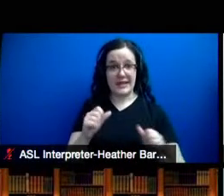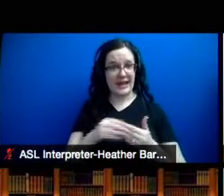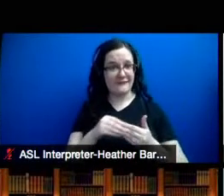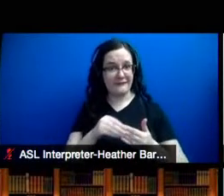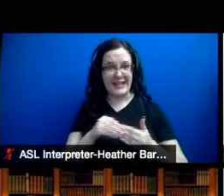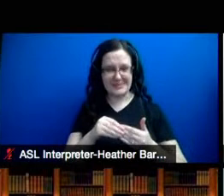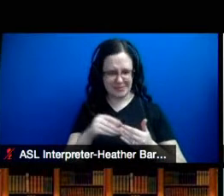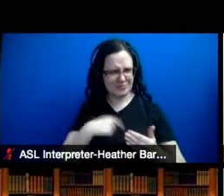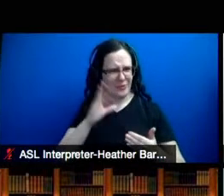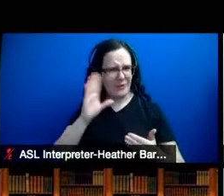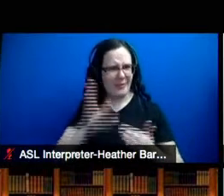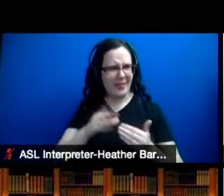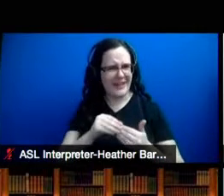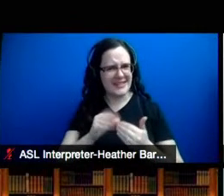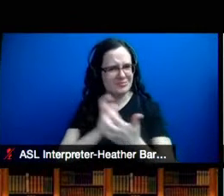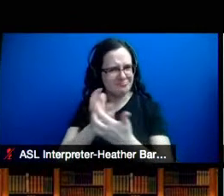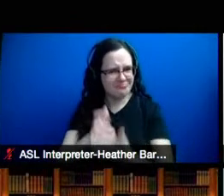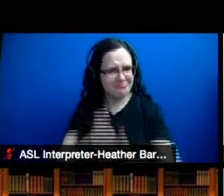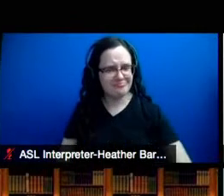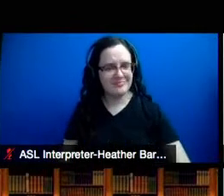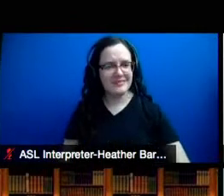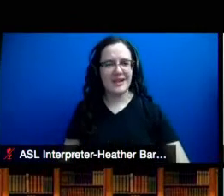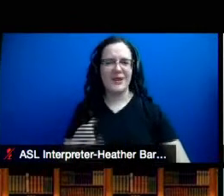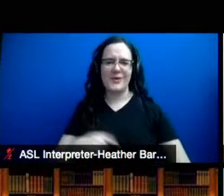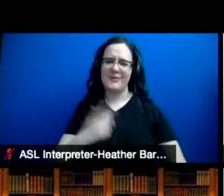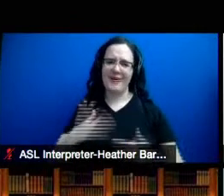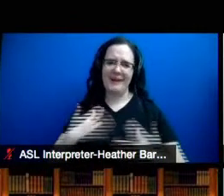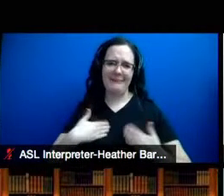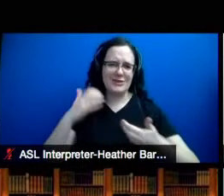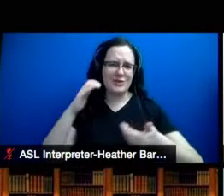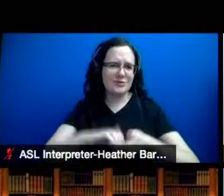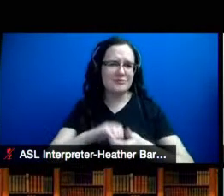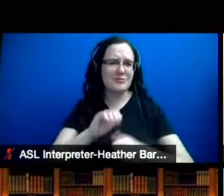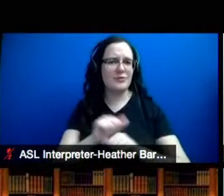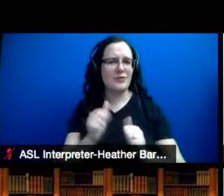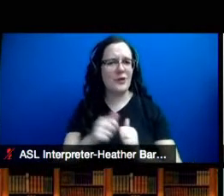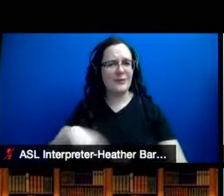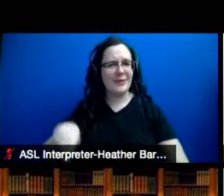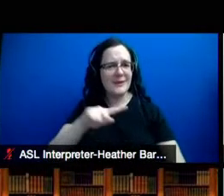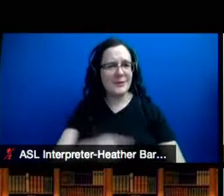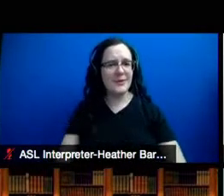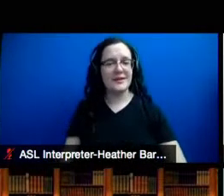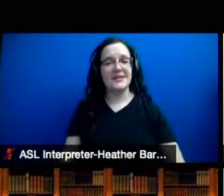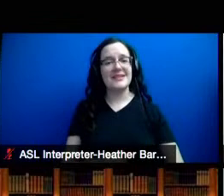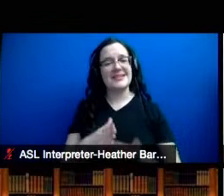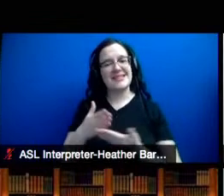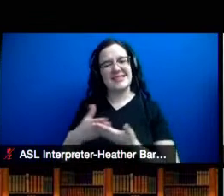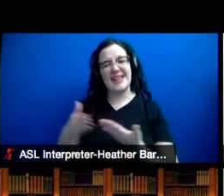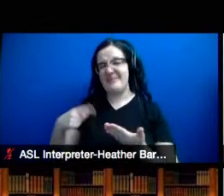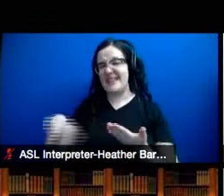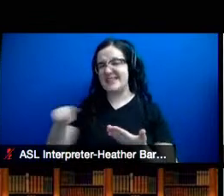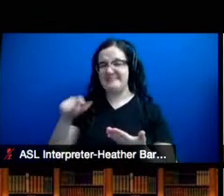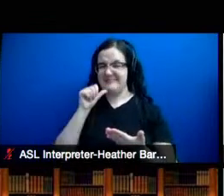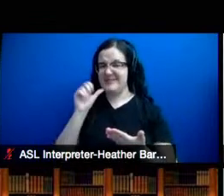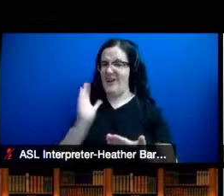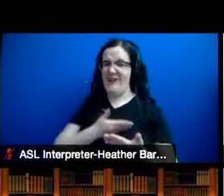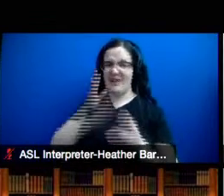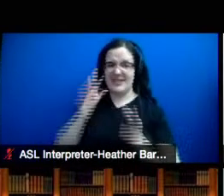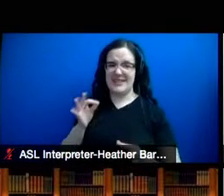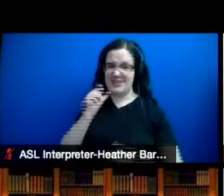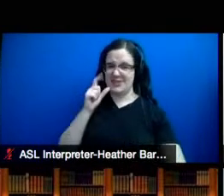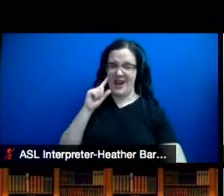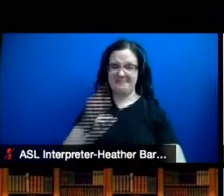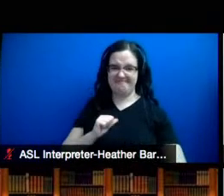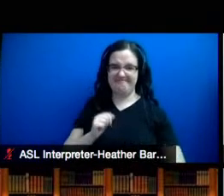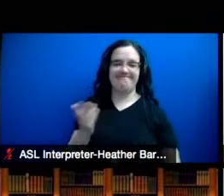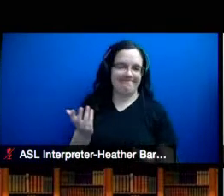things are, and we're more than happy to collaborate and work with you. Some things, you know, it's not up to us, and some things, you